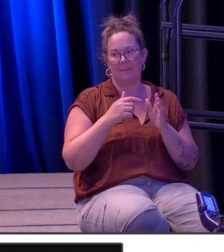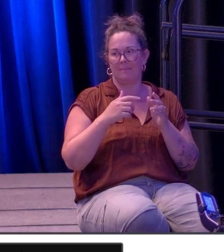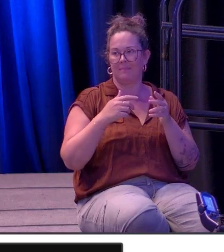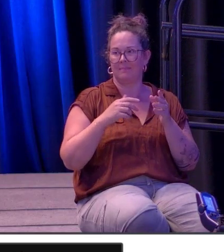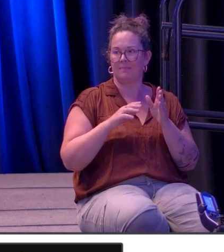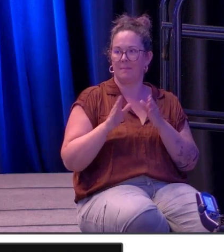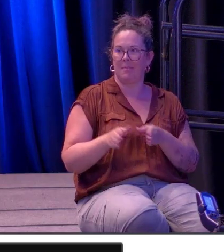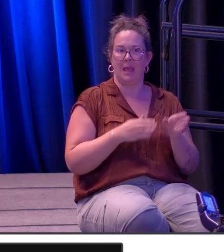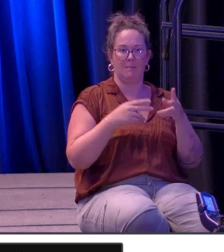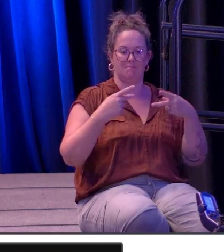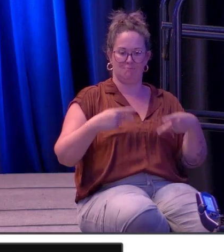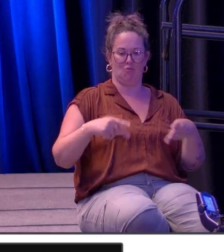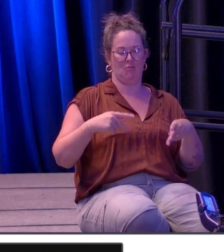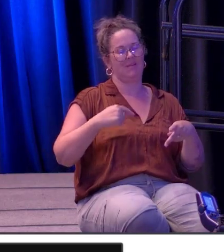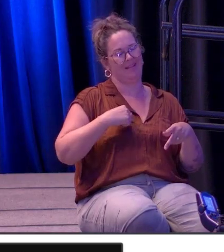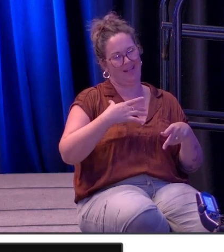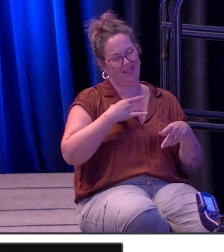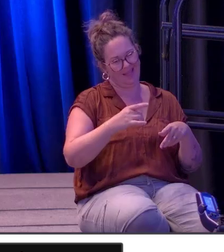party.